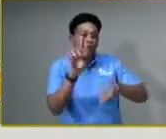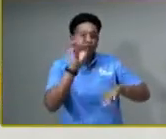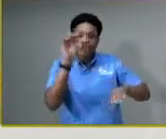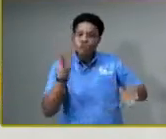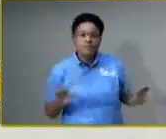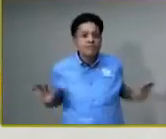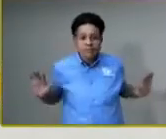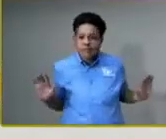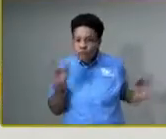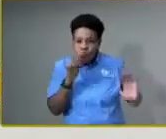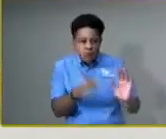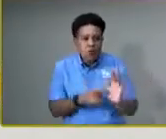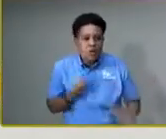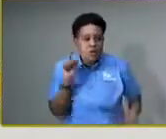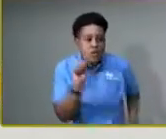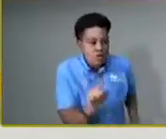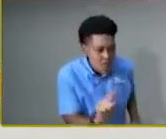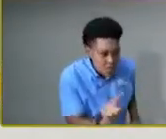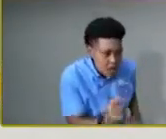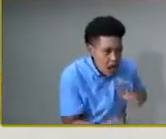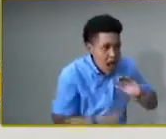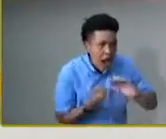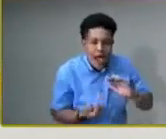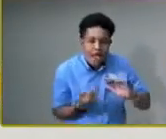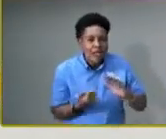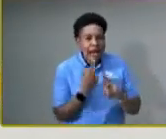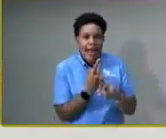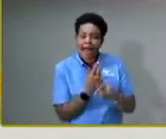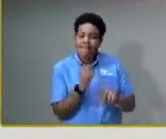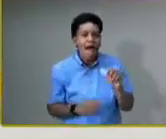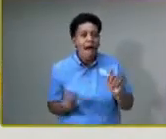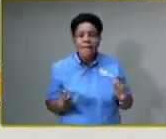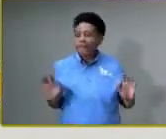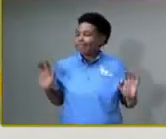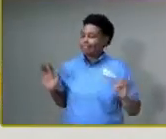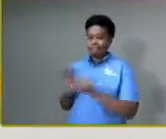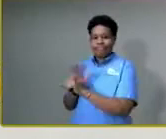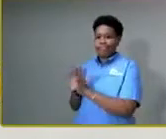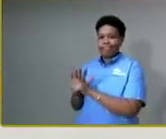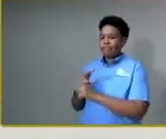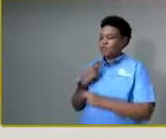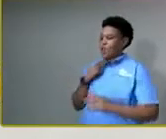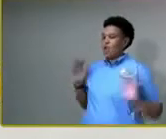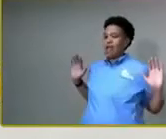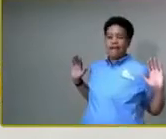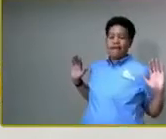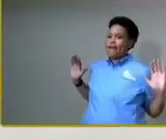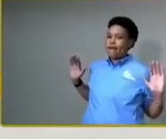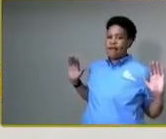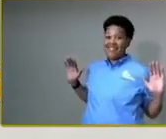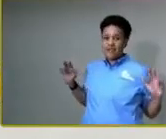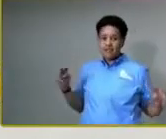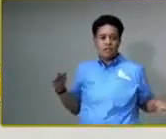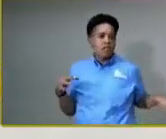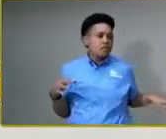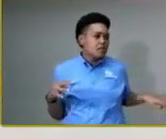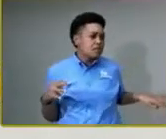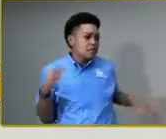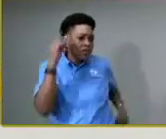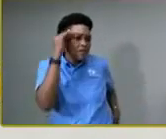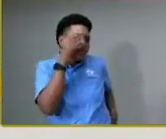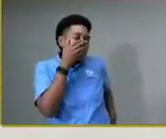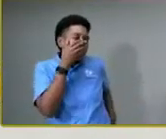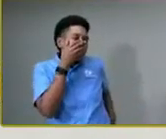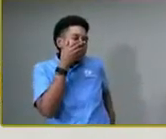who require isolated care. And this, of course, has to be worrying, not just for public